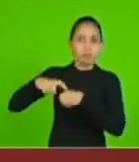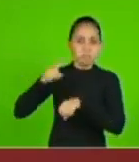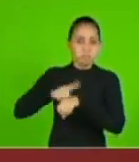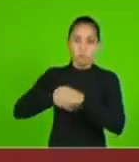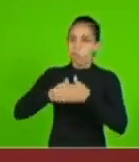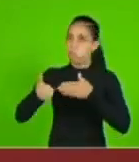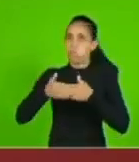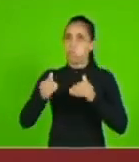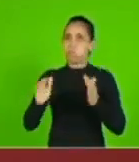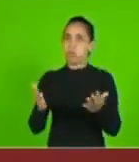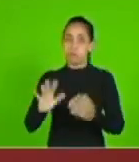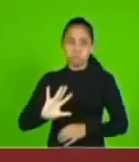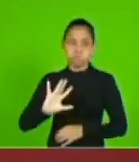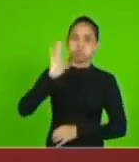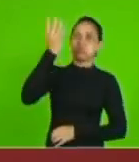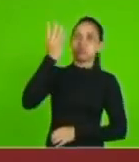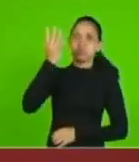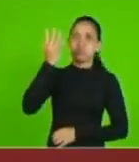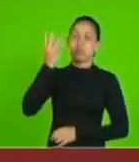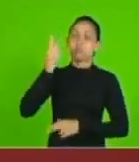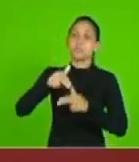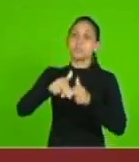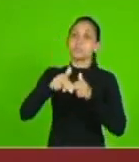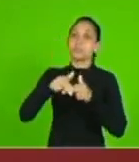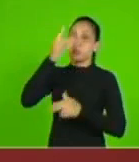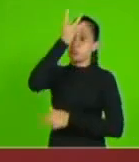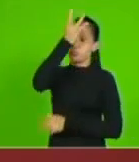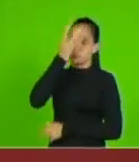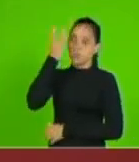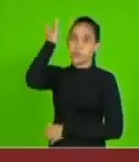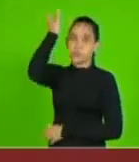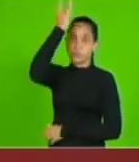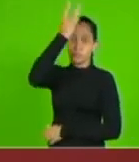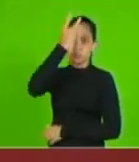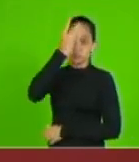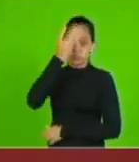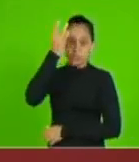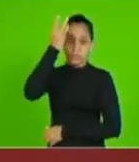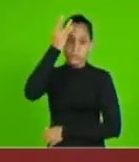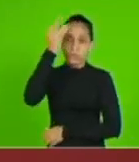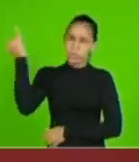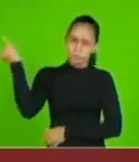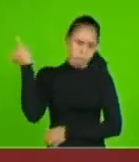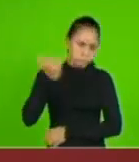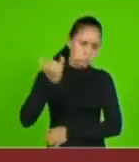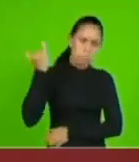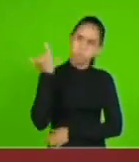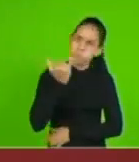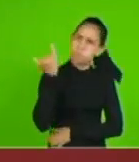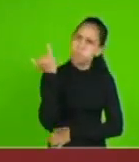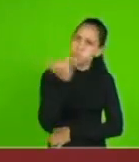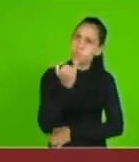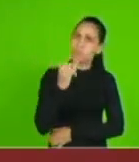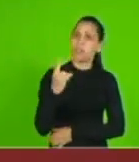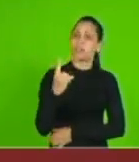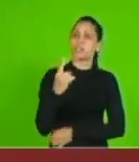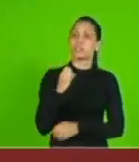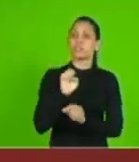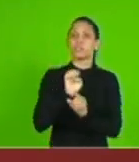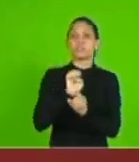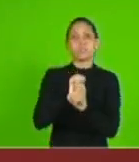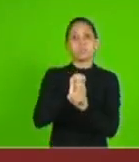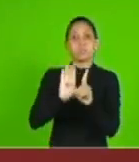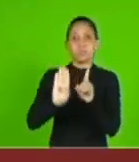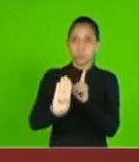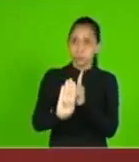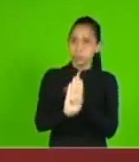moment. That's why the Holy Spirit has woken us. That's why the Holy Spirit has been persistent on the